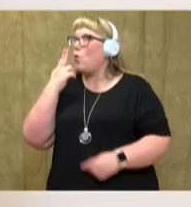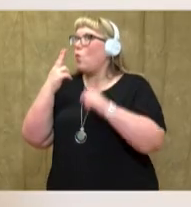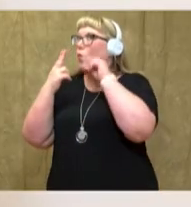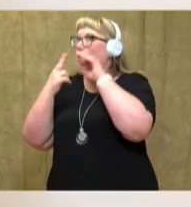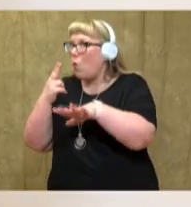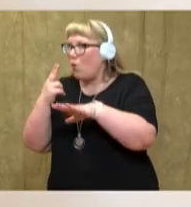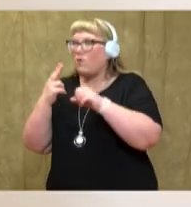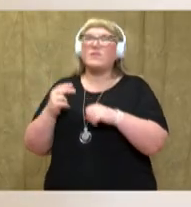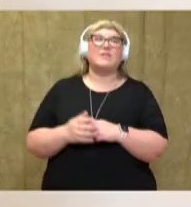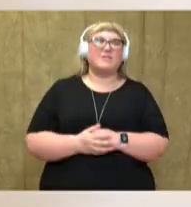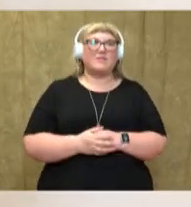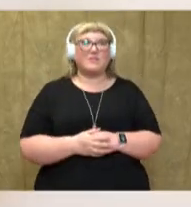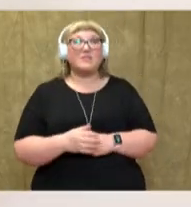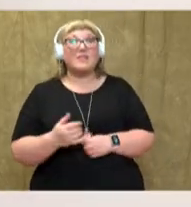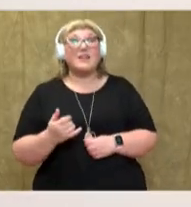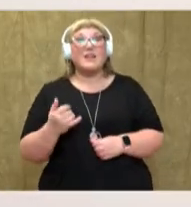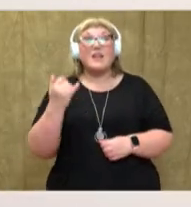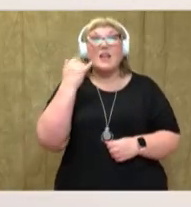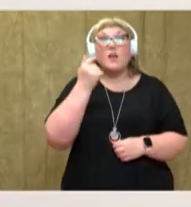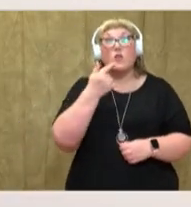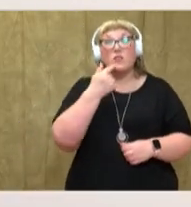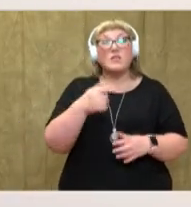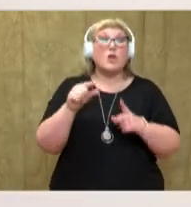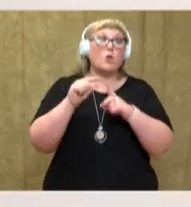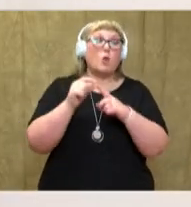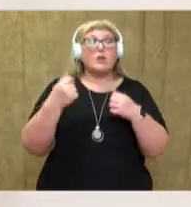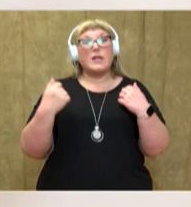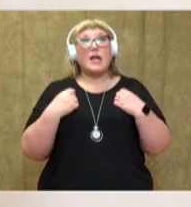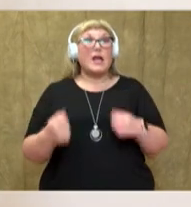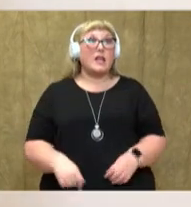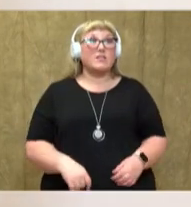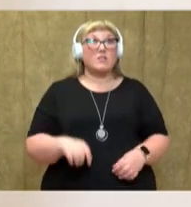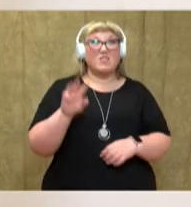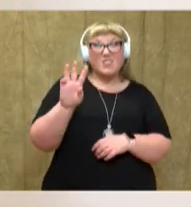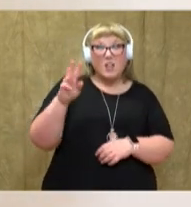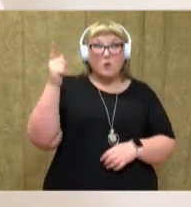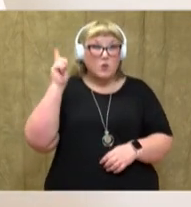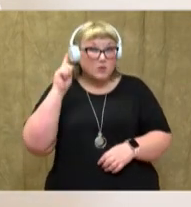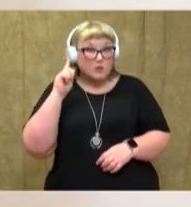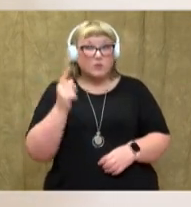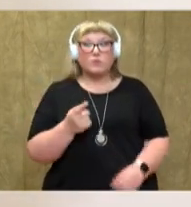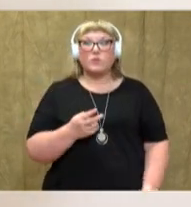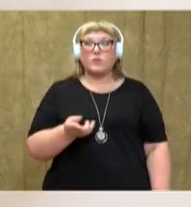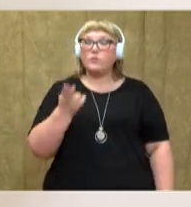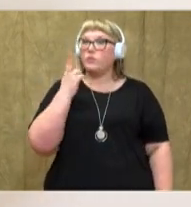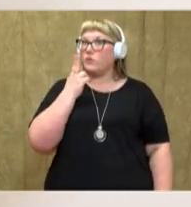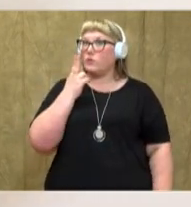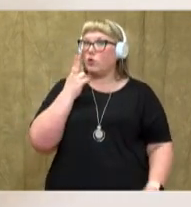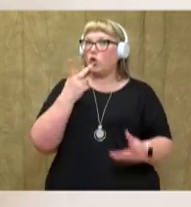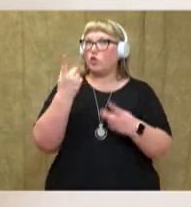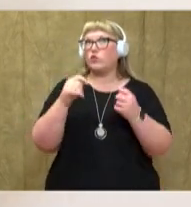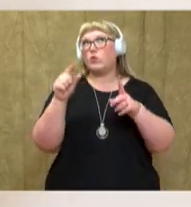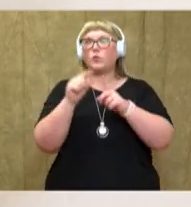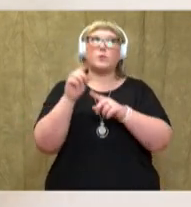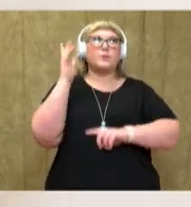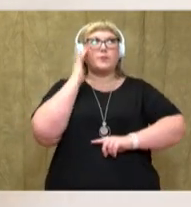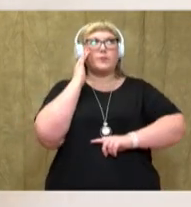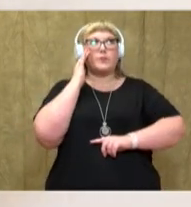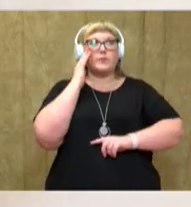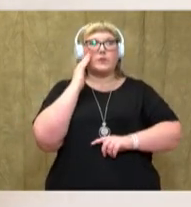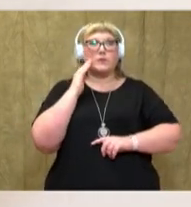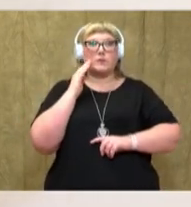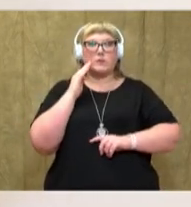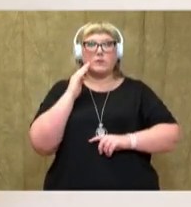I. If we say a word that has the singular letter sound for W, let's try that. Let's try the word